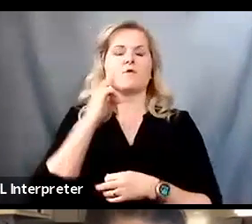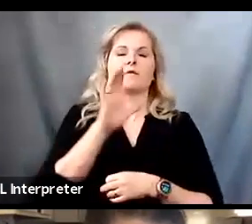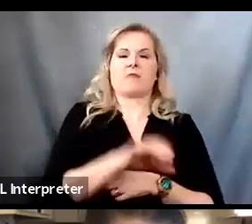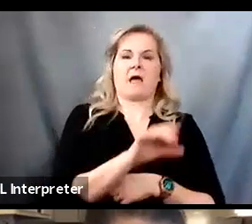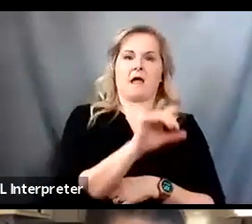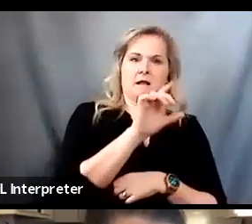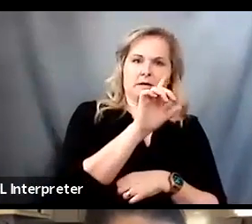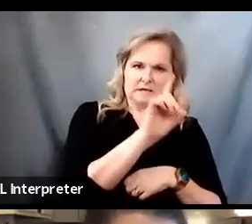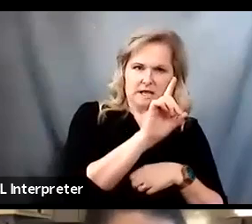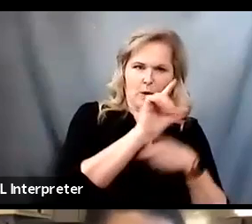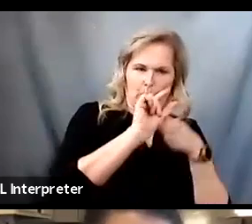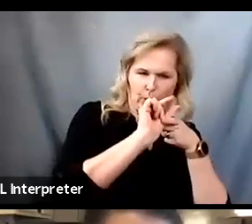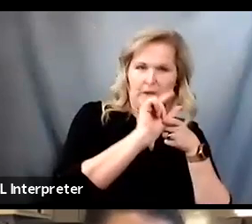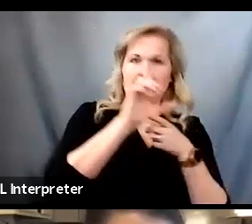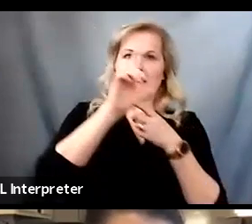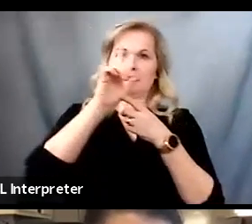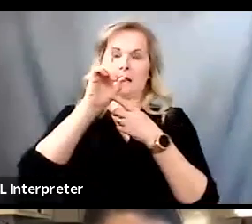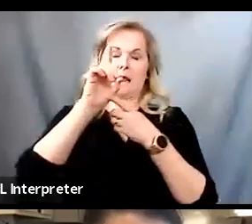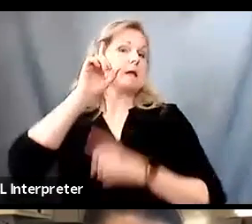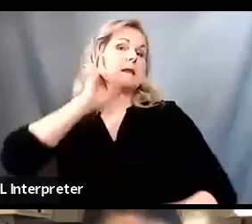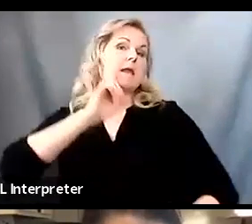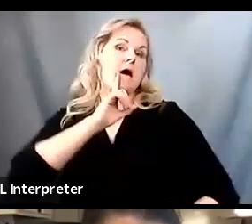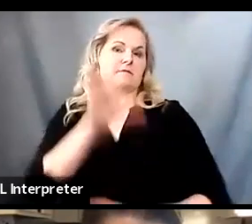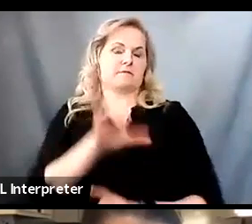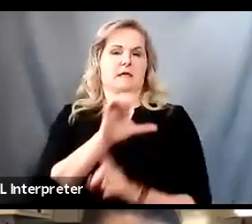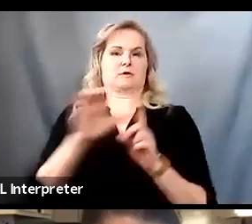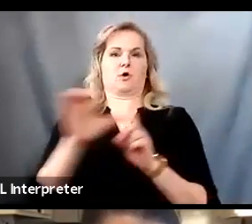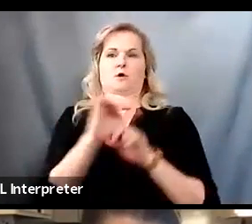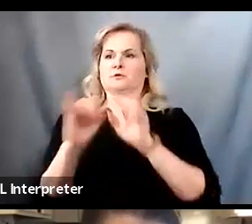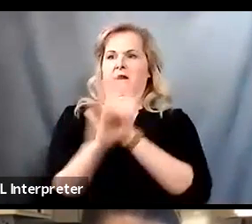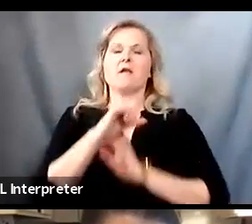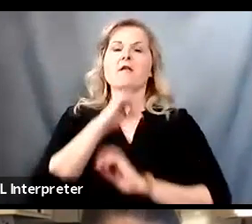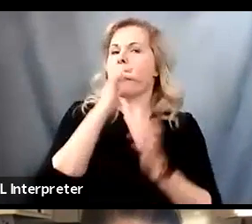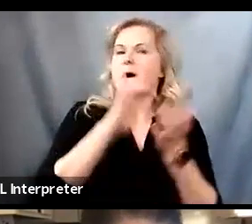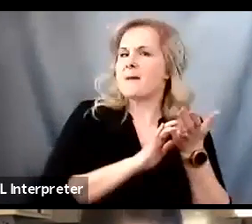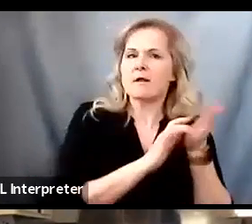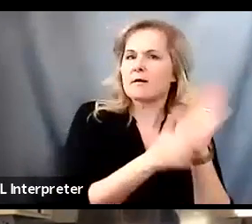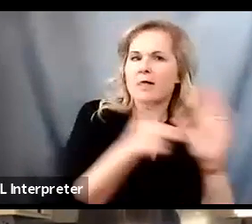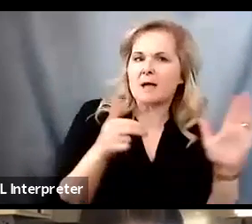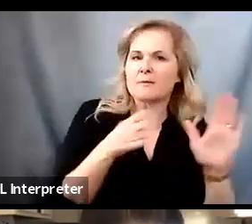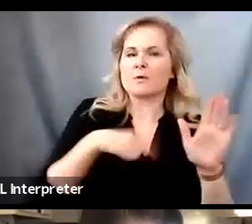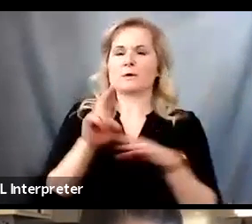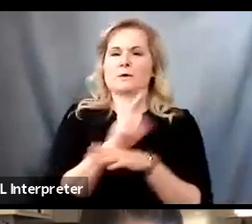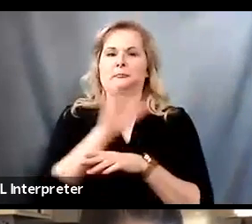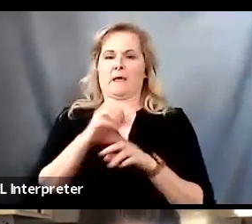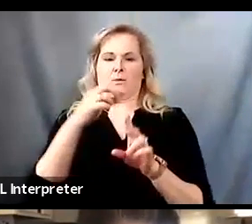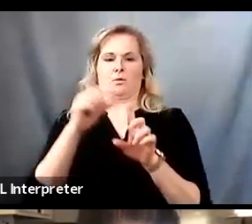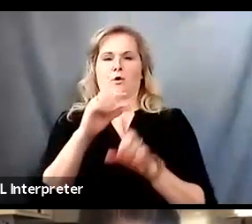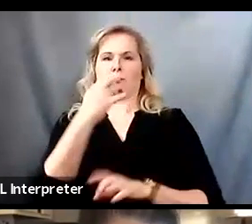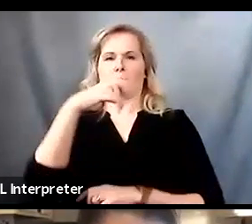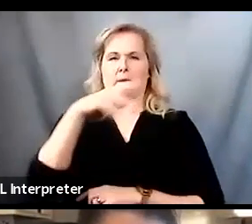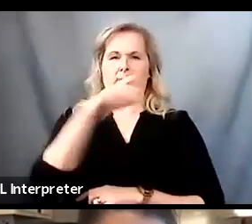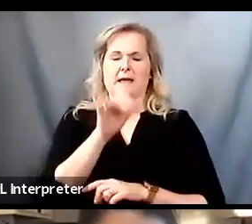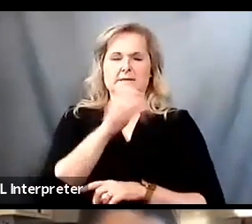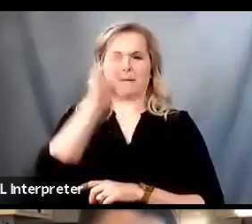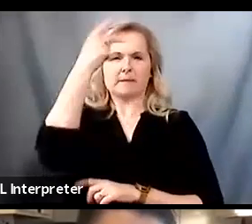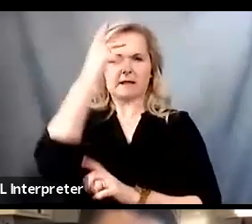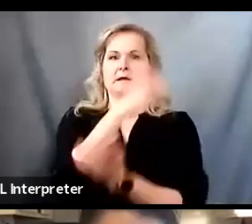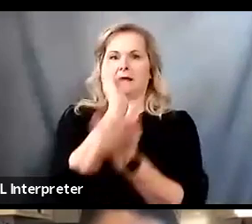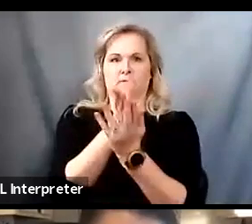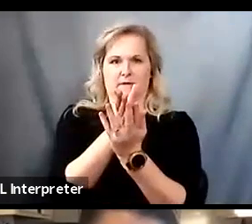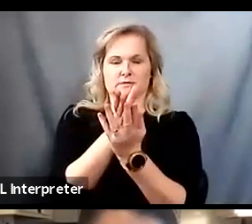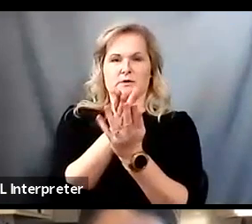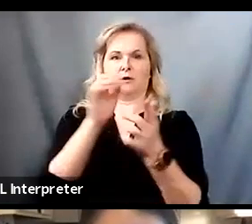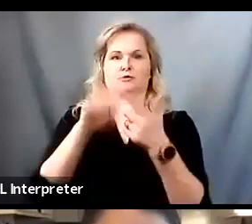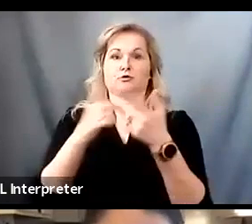or uppercase D deafness is a cultural identity, not a medical condition. We use the word Crip as a political intervention to